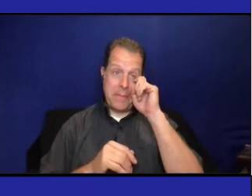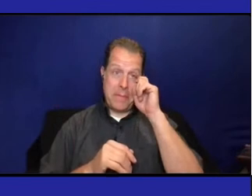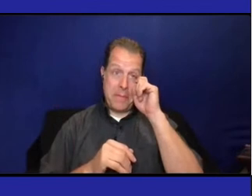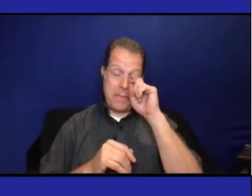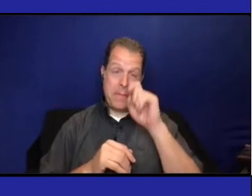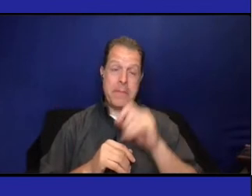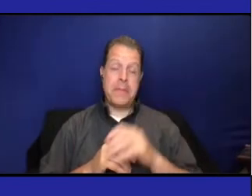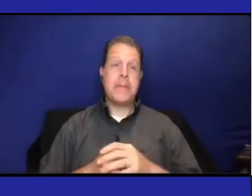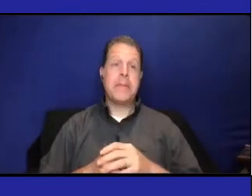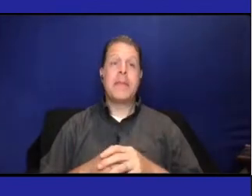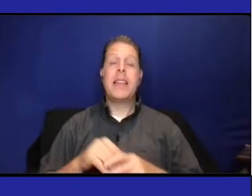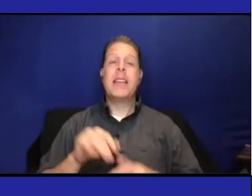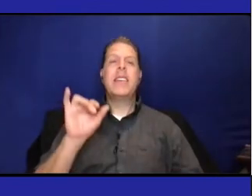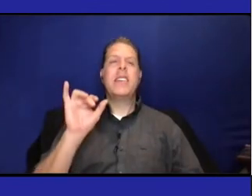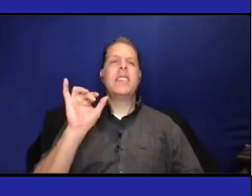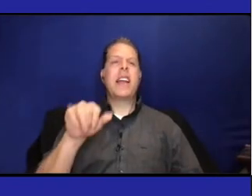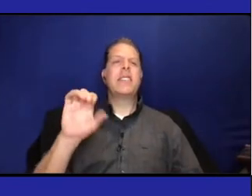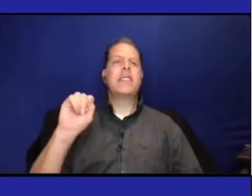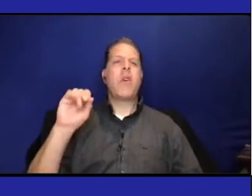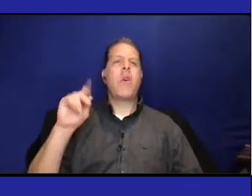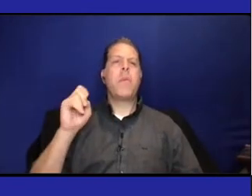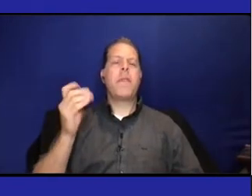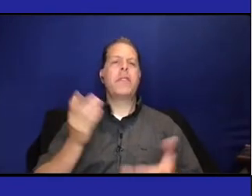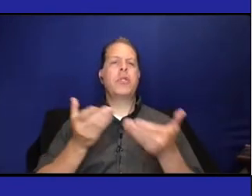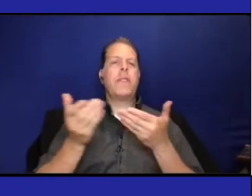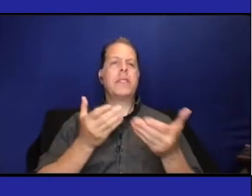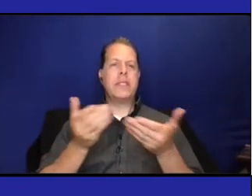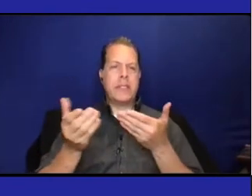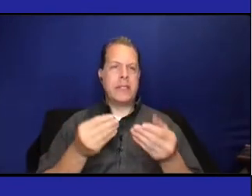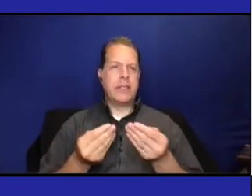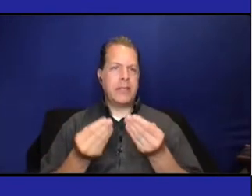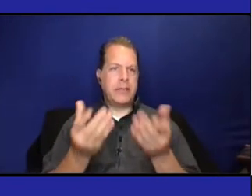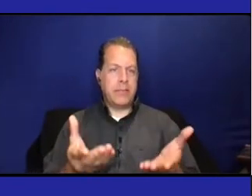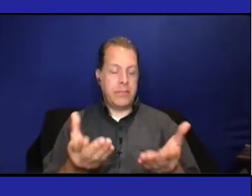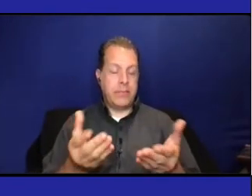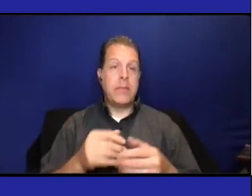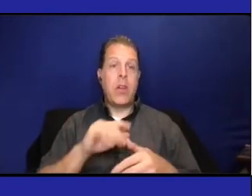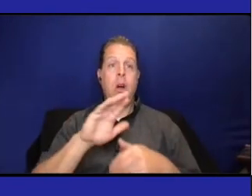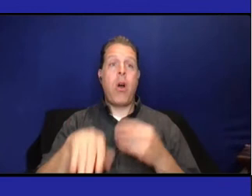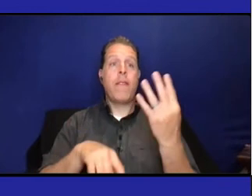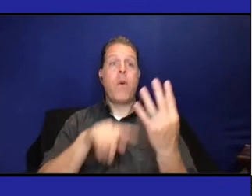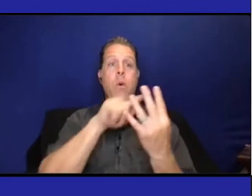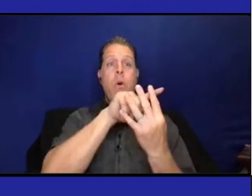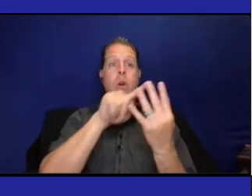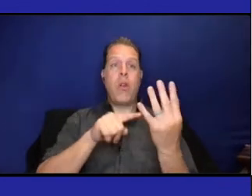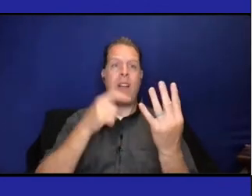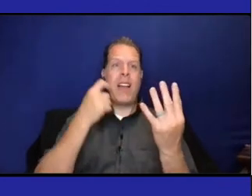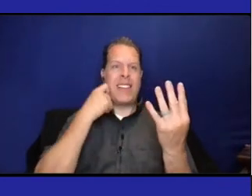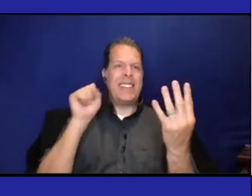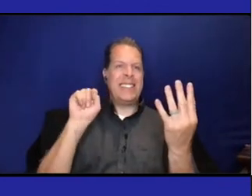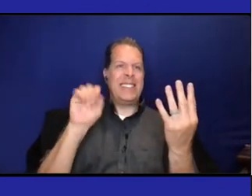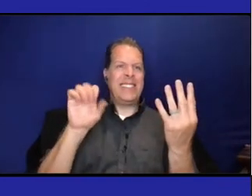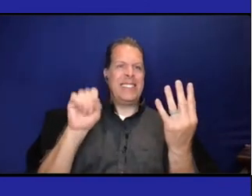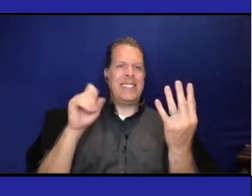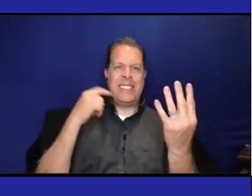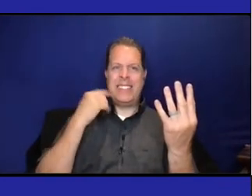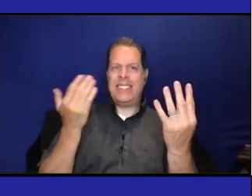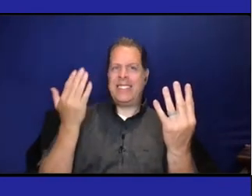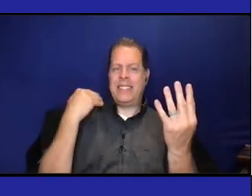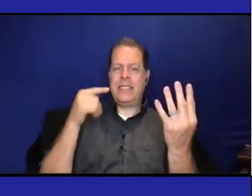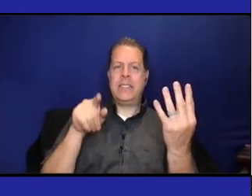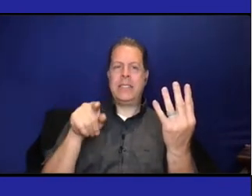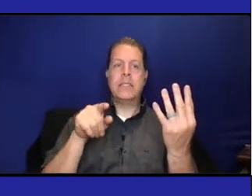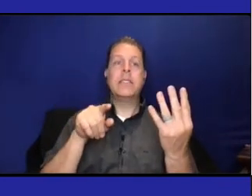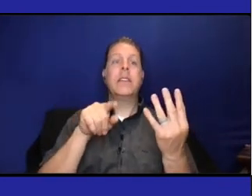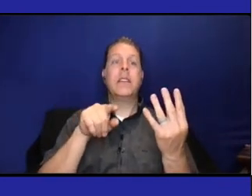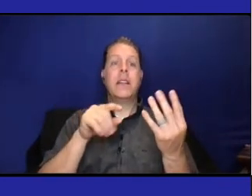So this is the scope of the services. All four, as I just indicated on the last slide. So you have equipment maintenance,